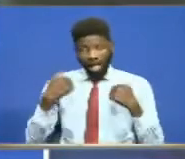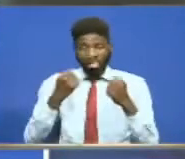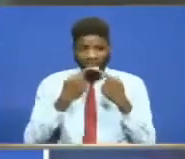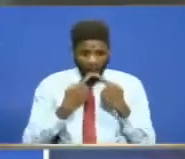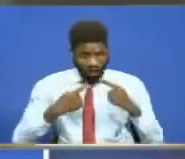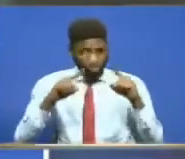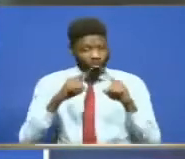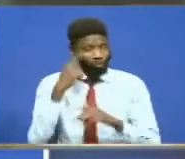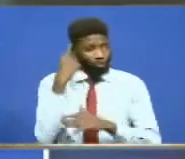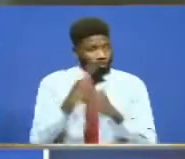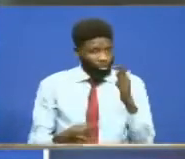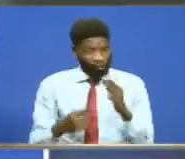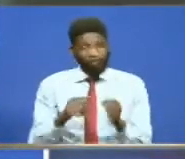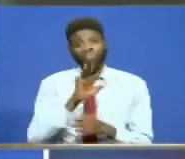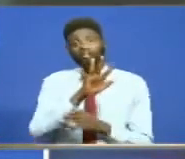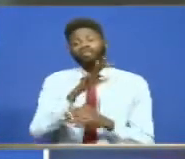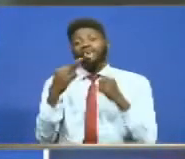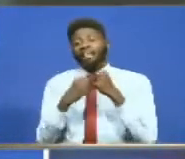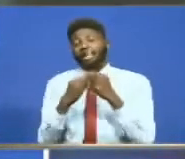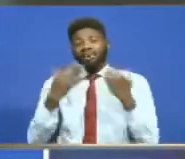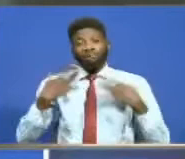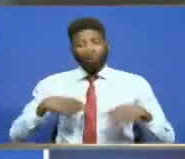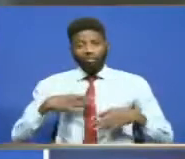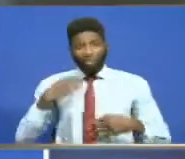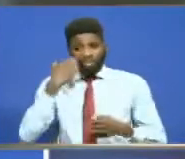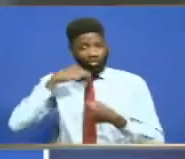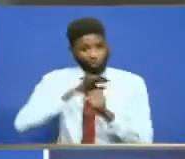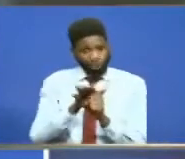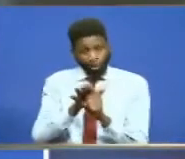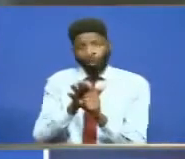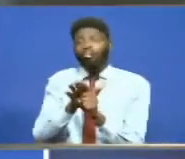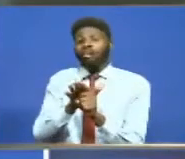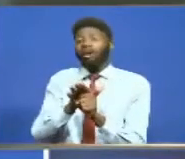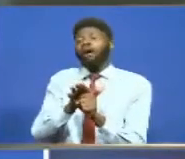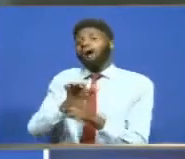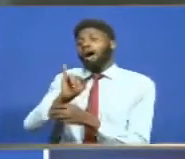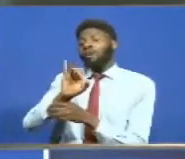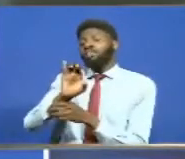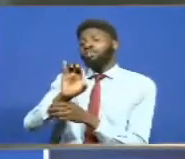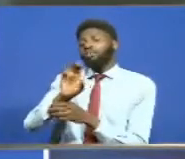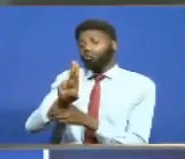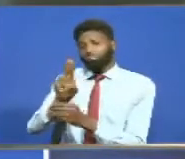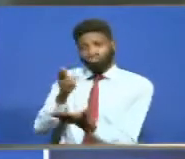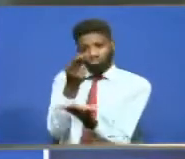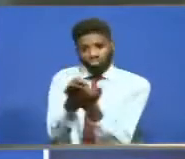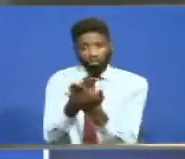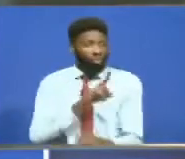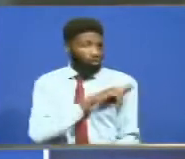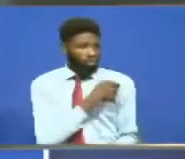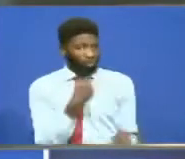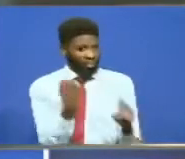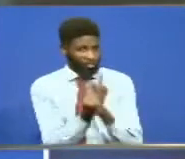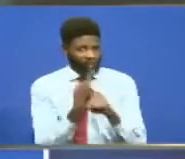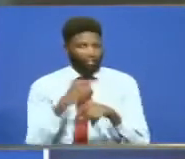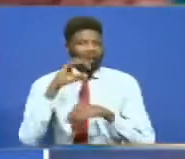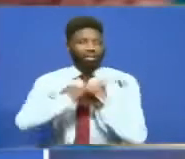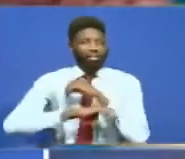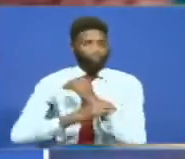that 58 COVID-19 patients are fighting for their lives in the intensive care units at various hospitals around the country.